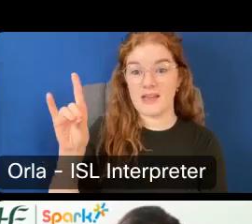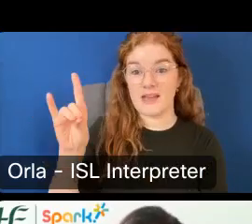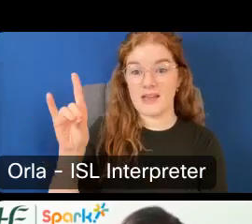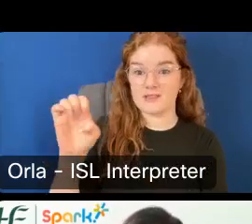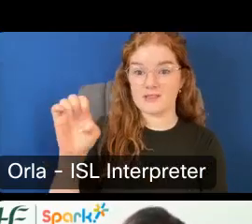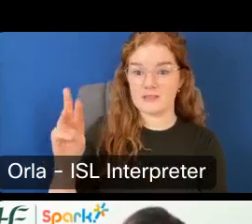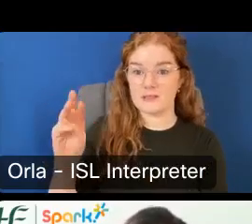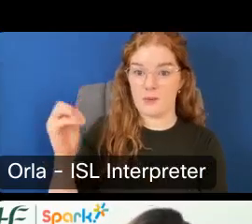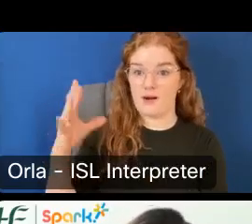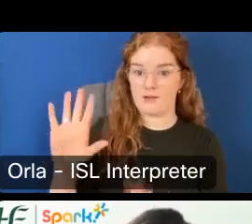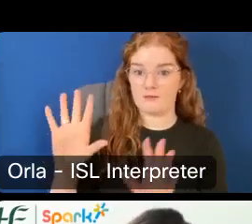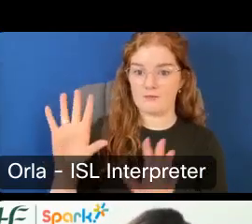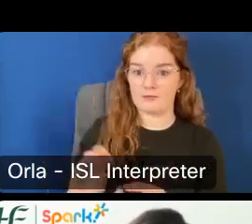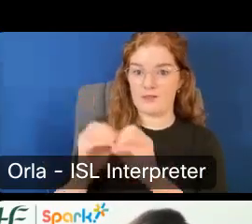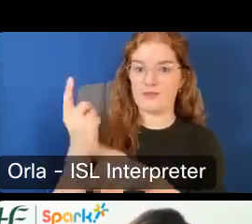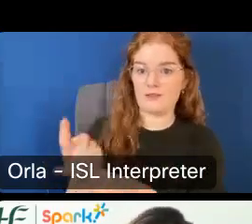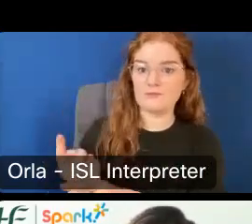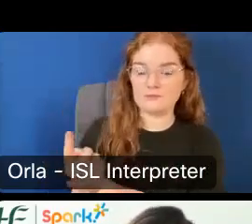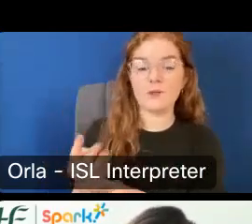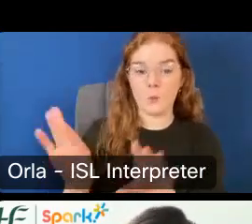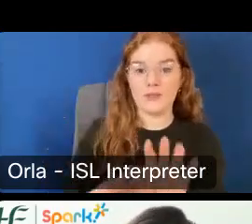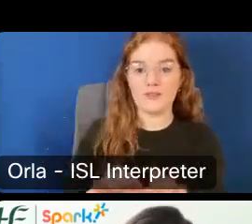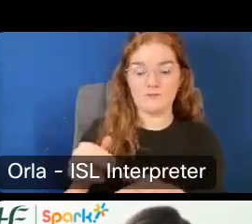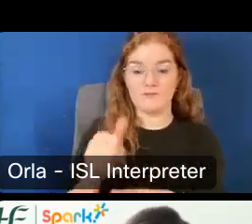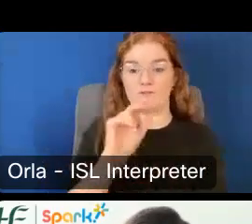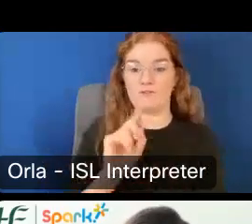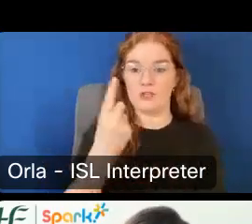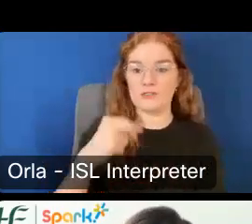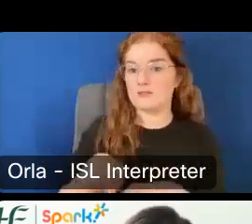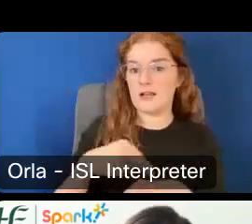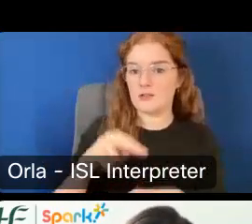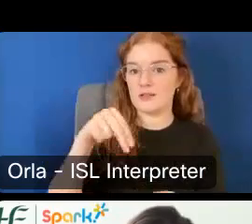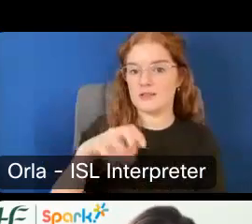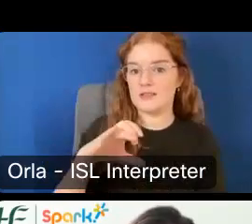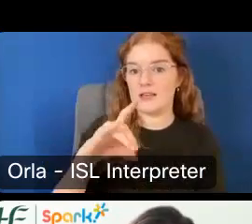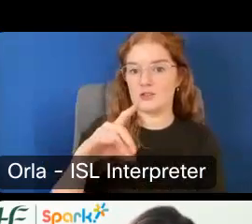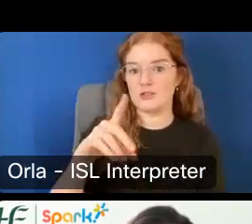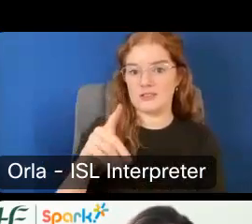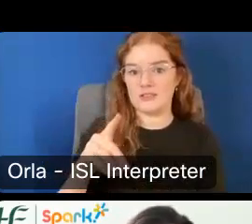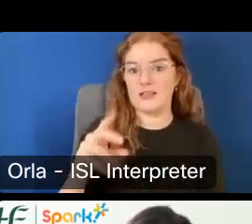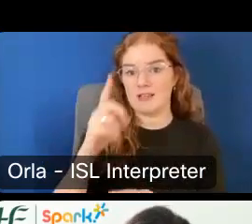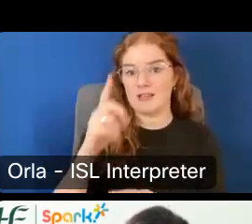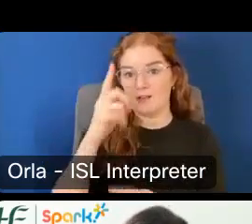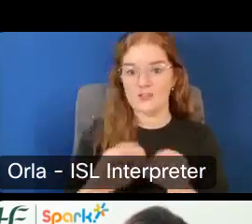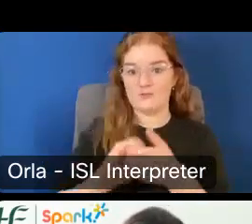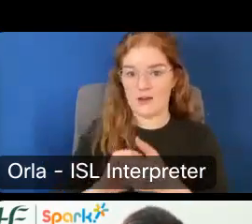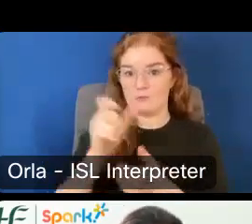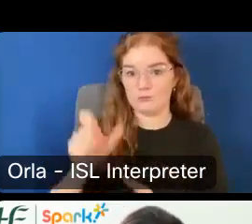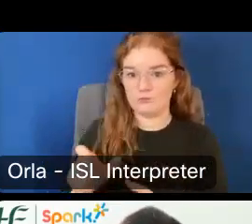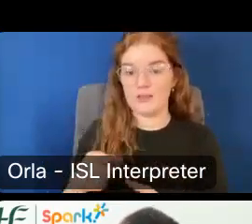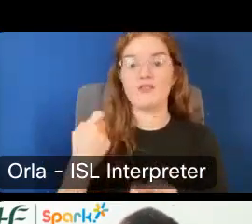born, with the first National NCHD Innovation Fellow. And then in 2019,